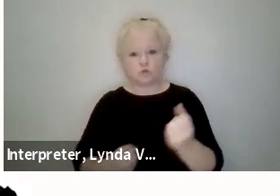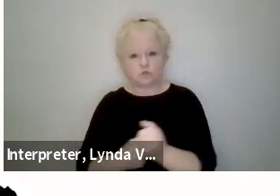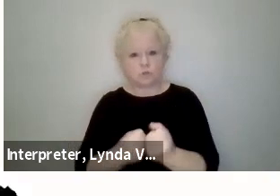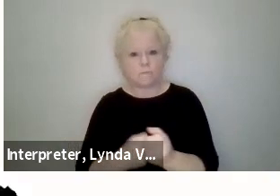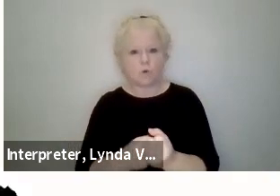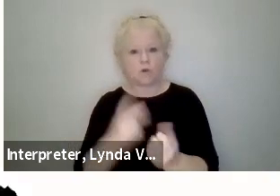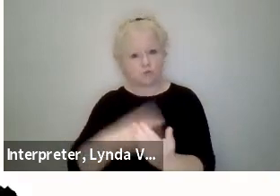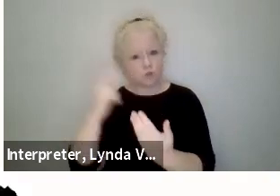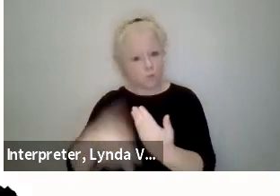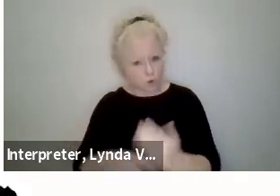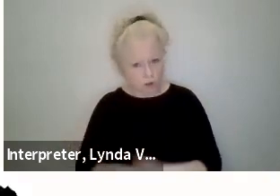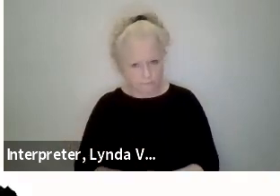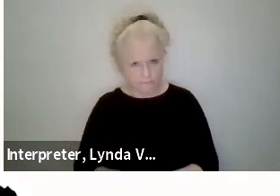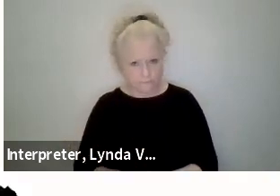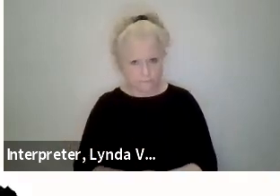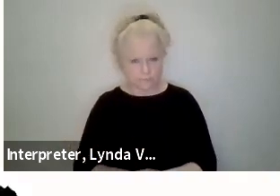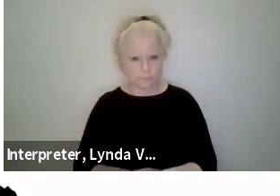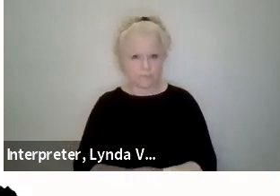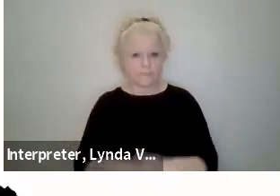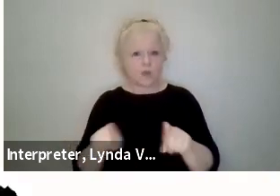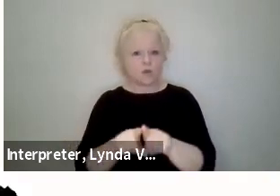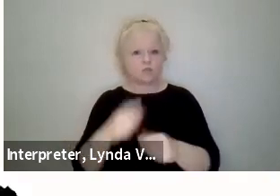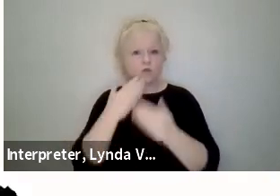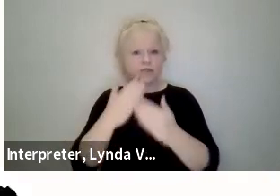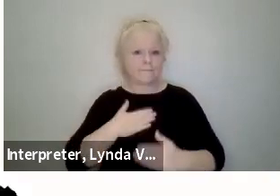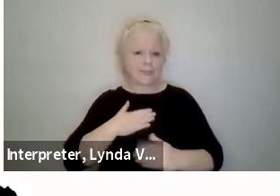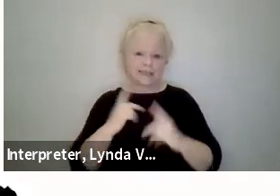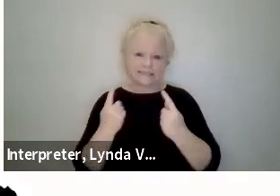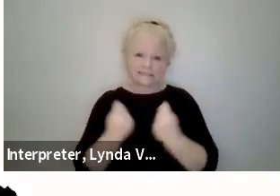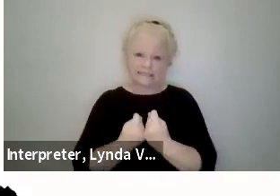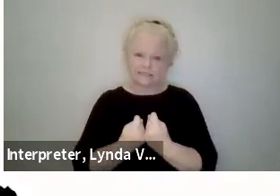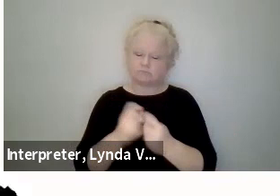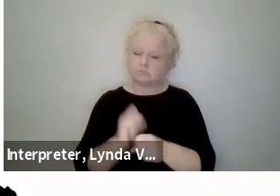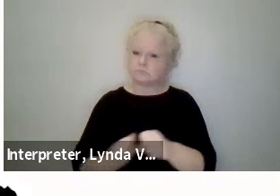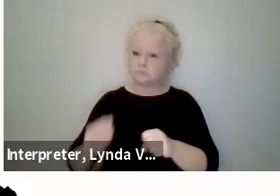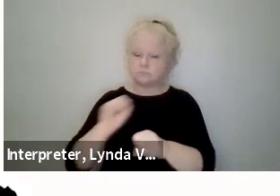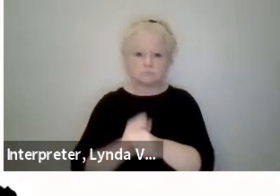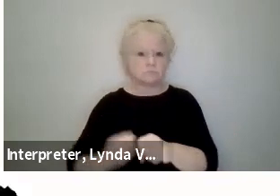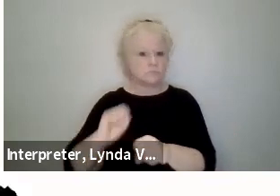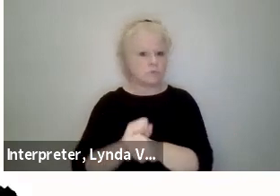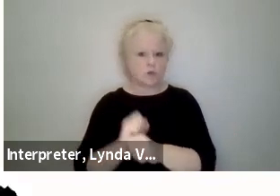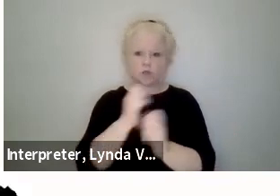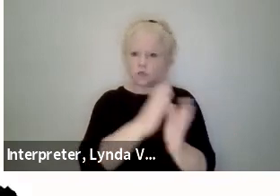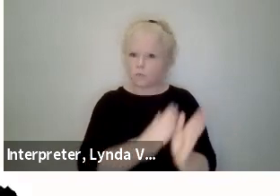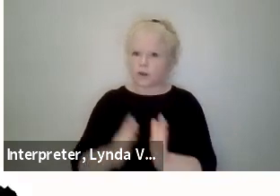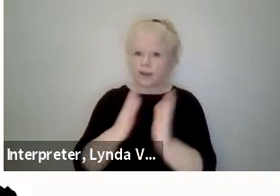this program. I'd also like to thank my team who have worked very hard to prepare this